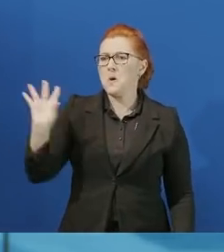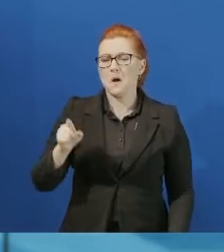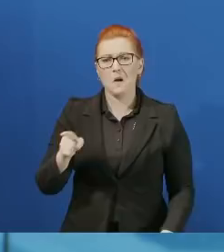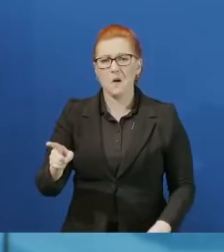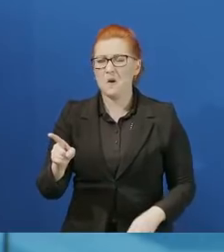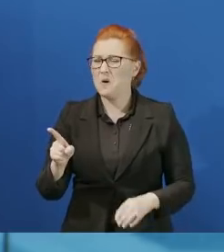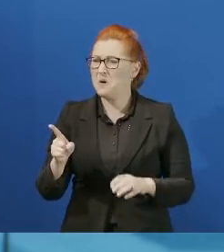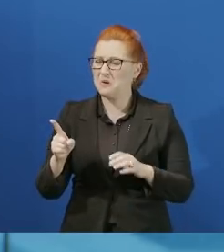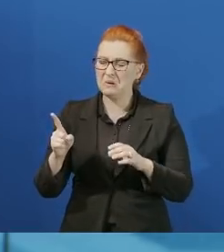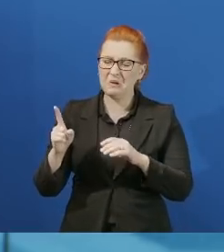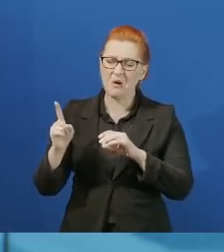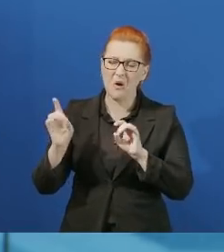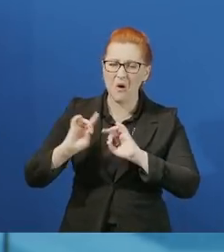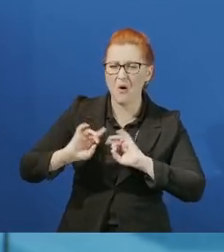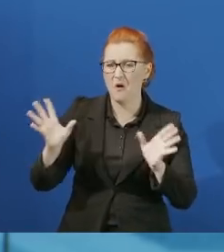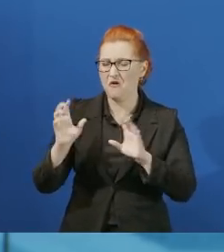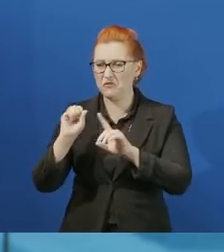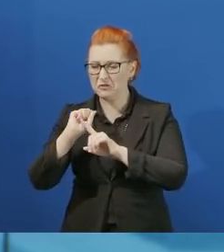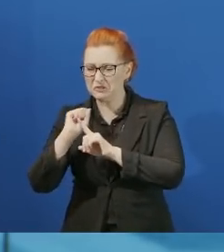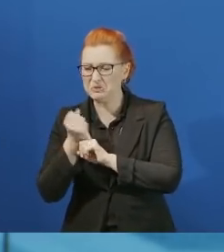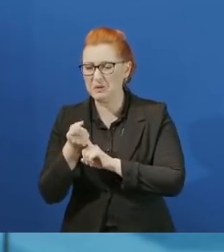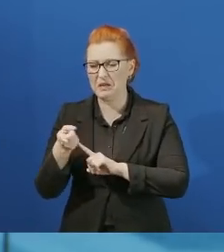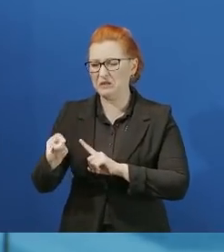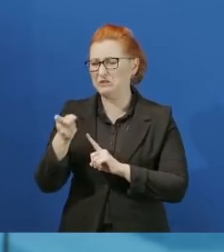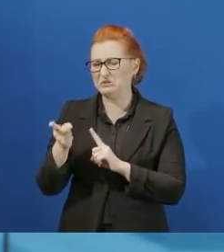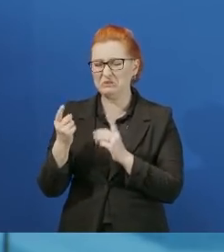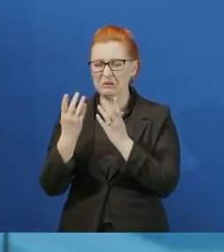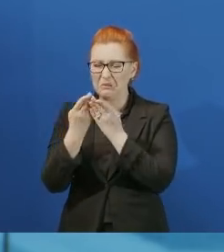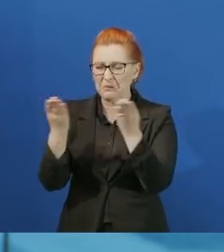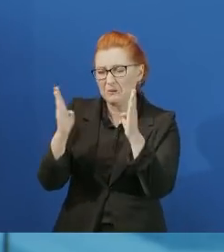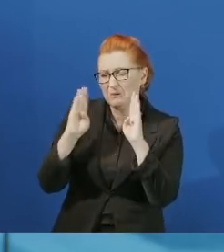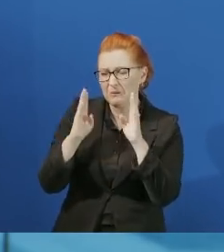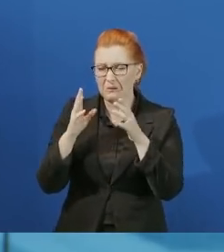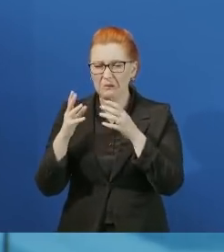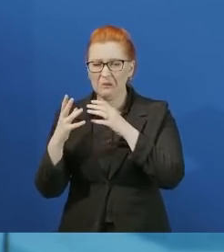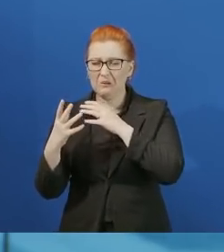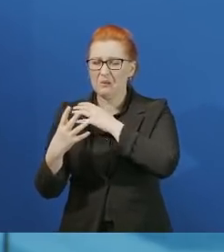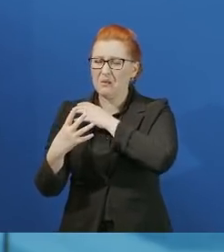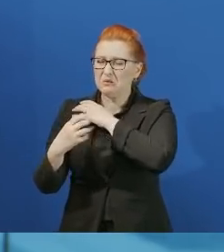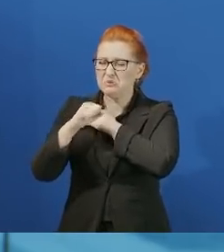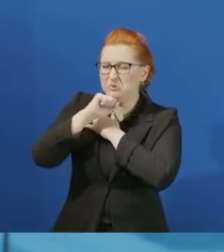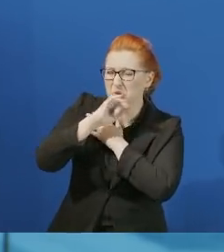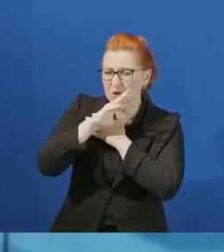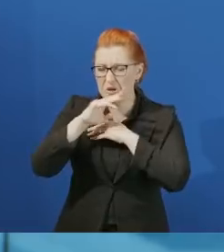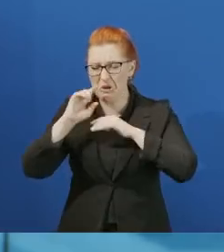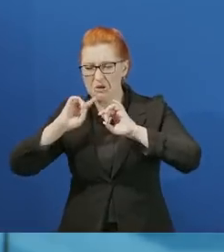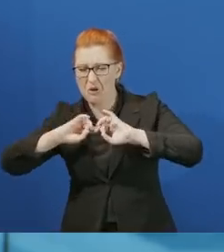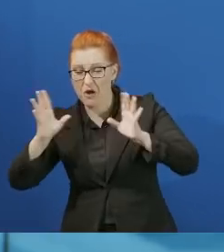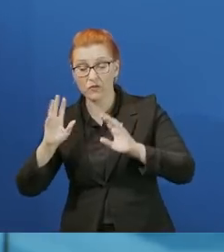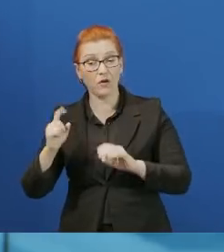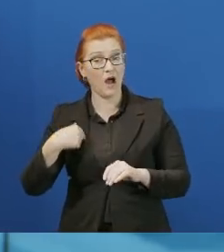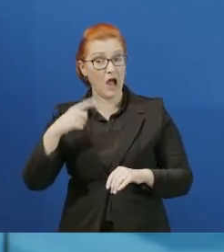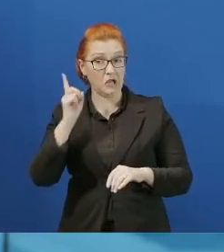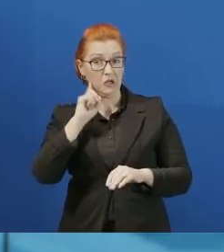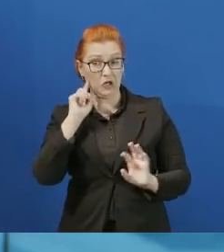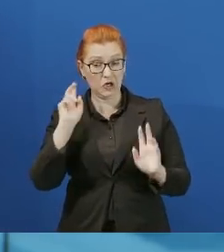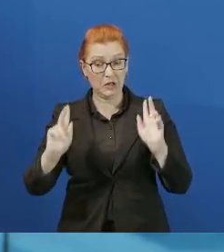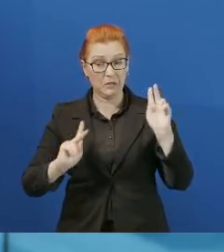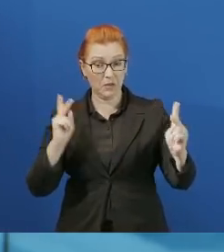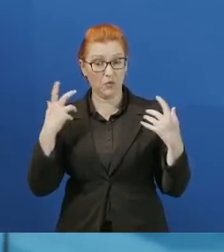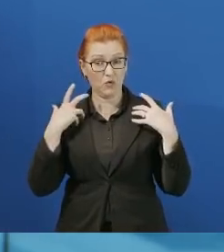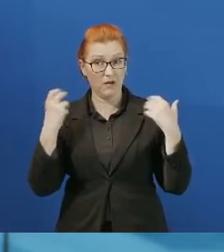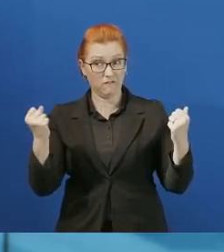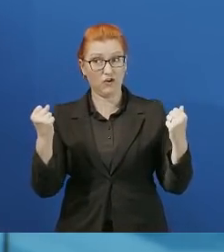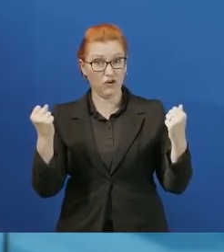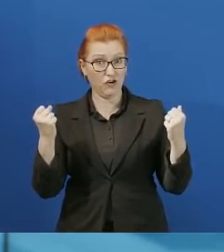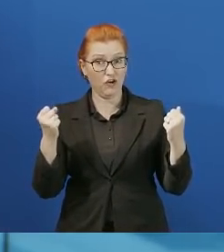they're being kept, how they're being treated, how they're being housed, and the conditions there? Because I've also heard that people who are recovering, the inmates recovering in that section,